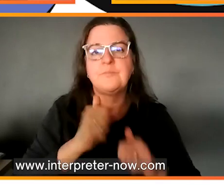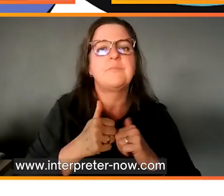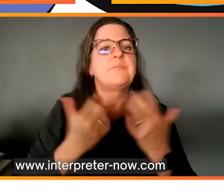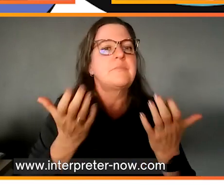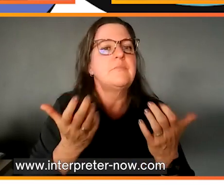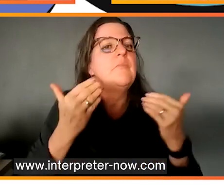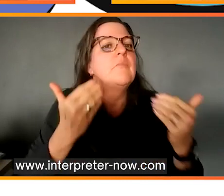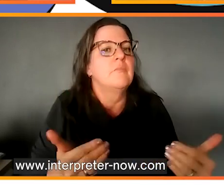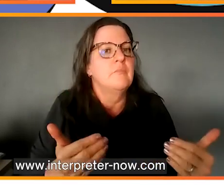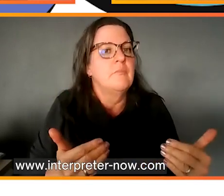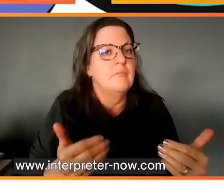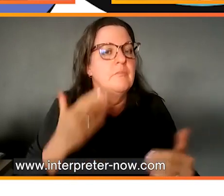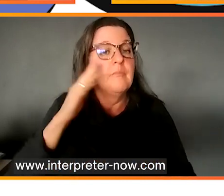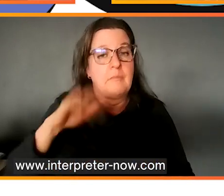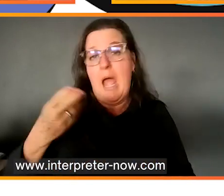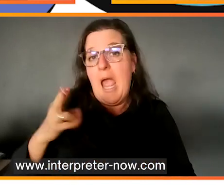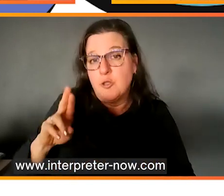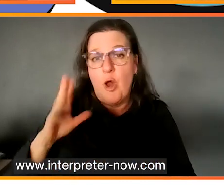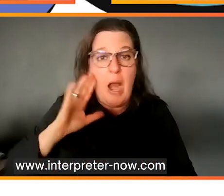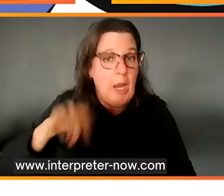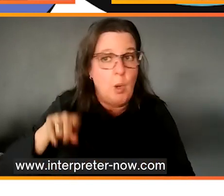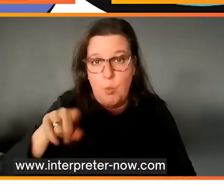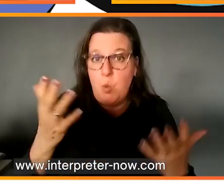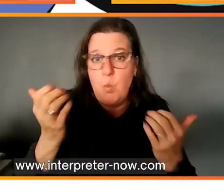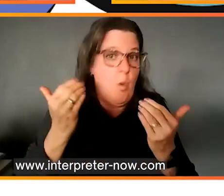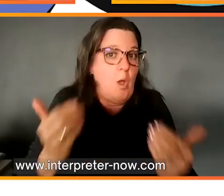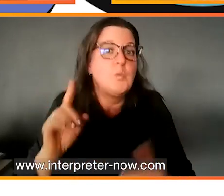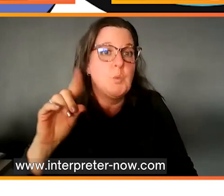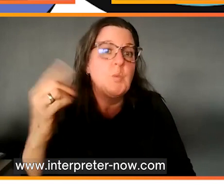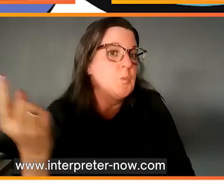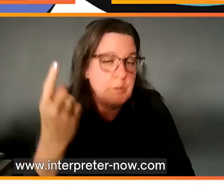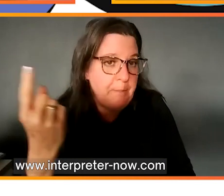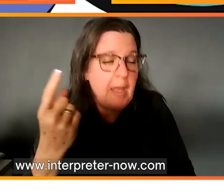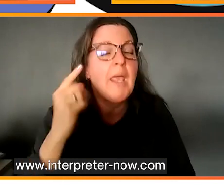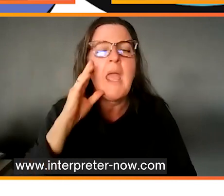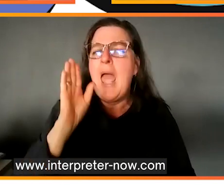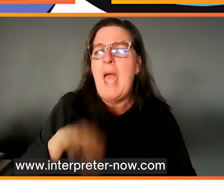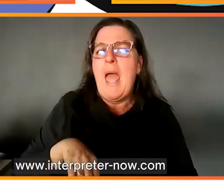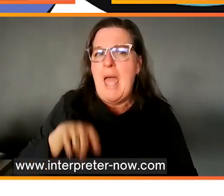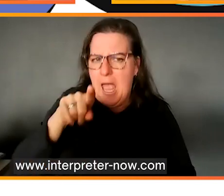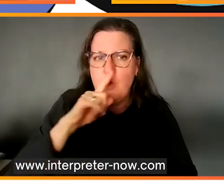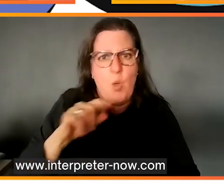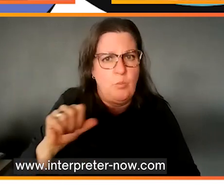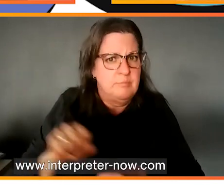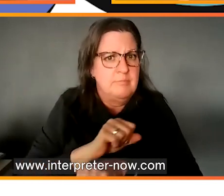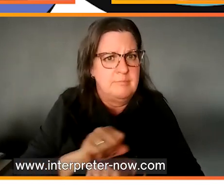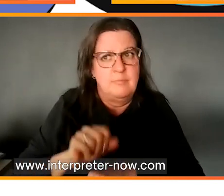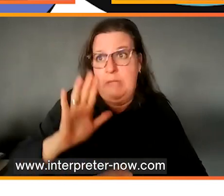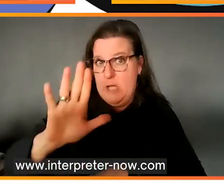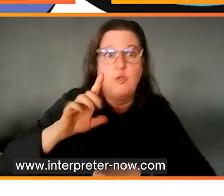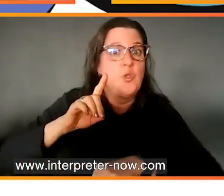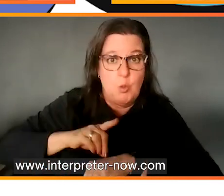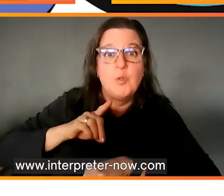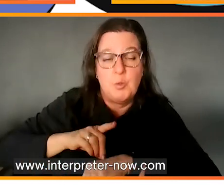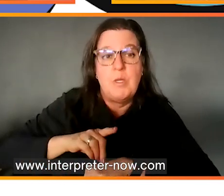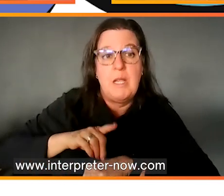know that you actually, it's your duty to proceed. So putting it in some of that language that